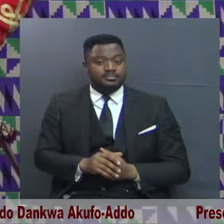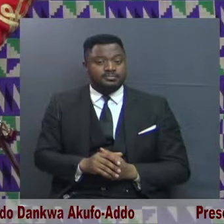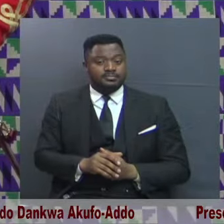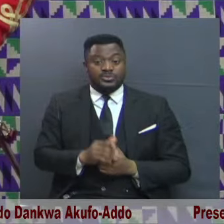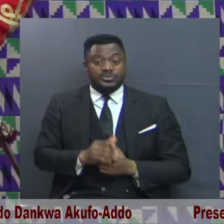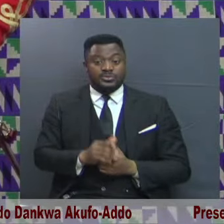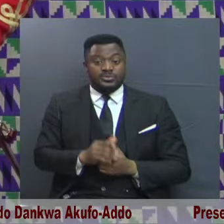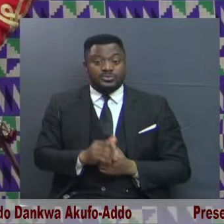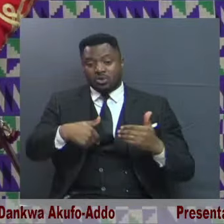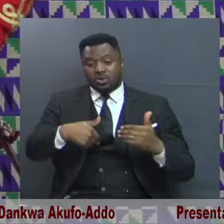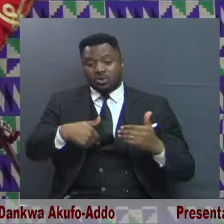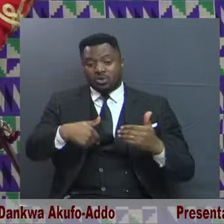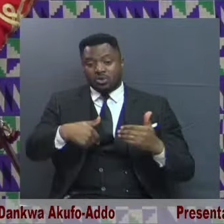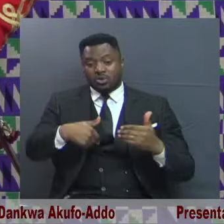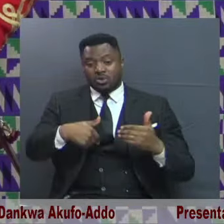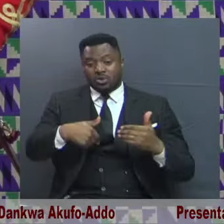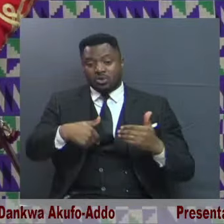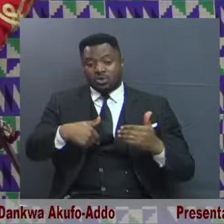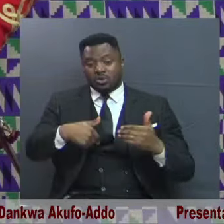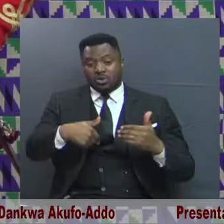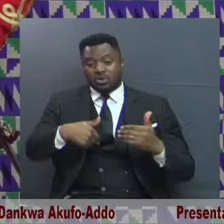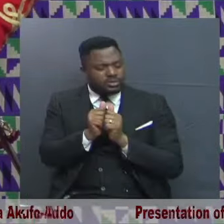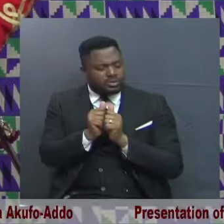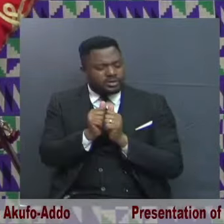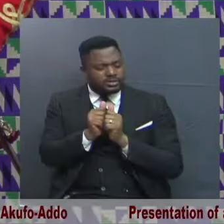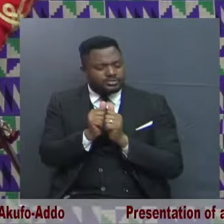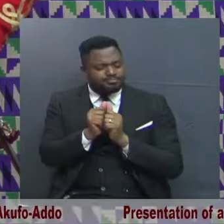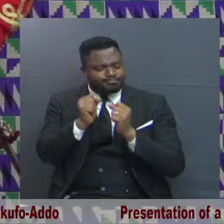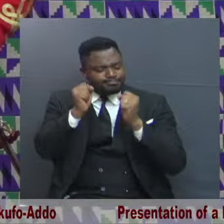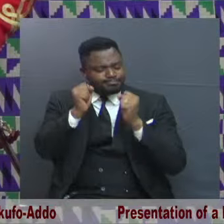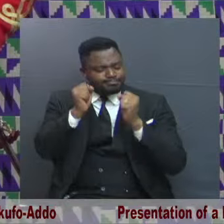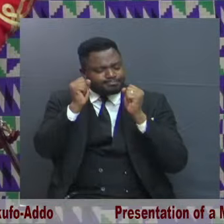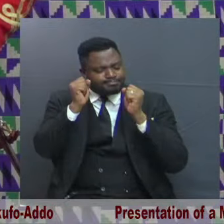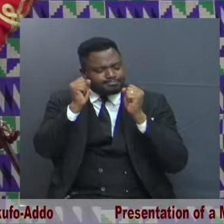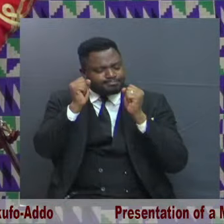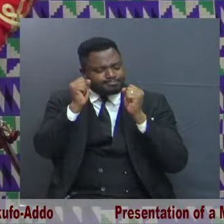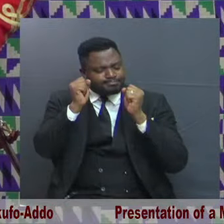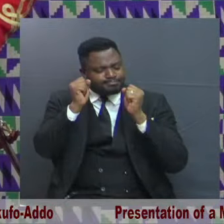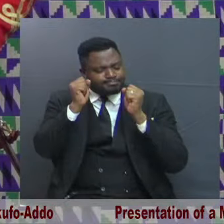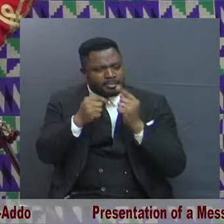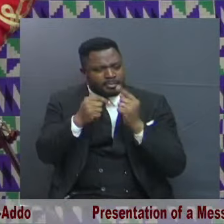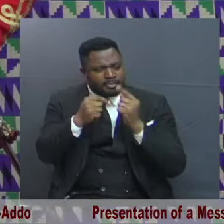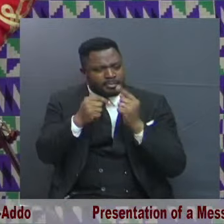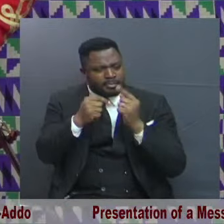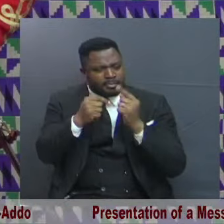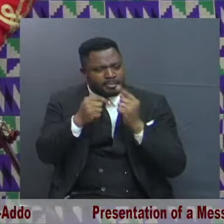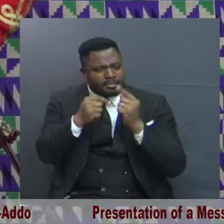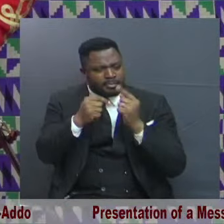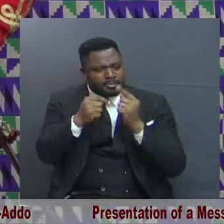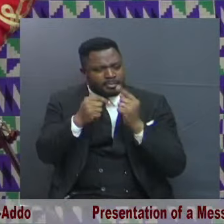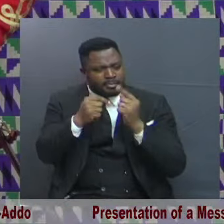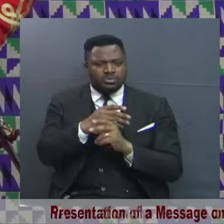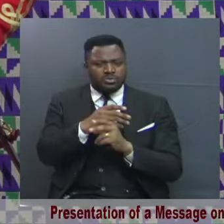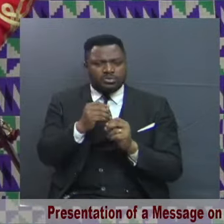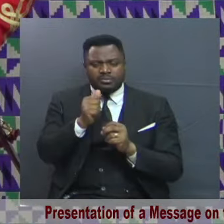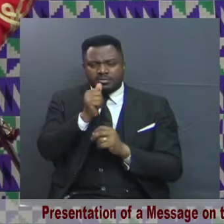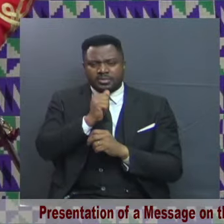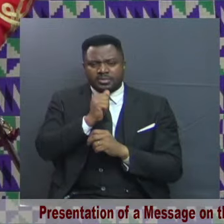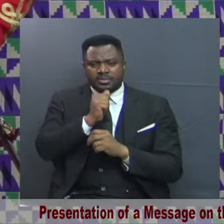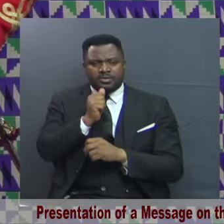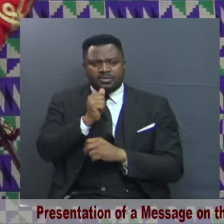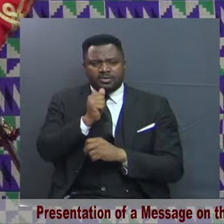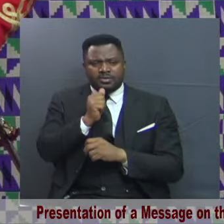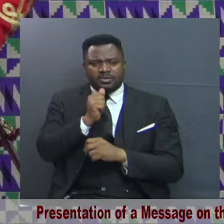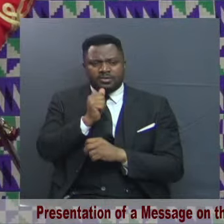of the young people listen with incredulity when they hear about a Ghana that was once without private radio